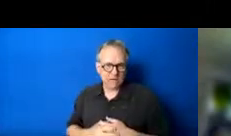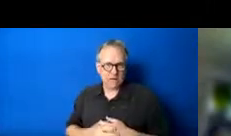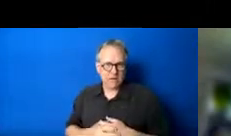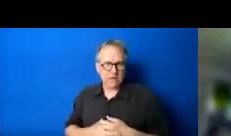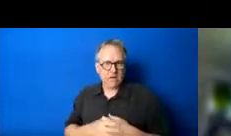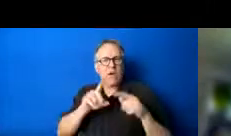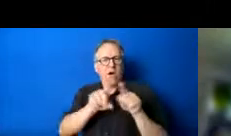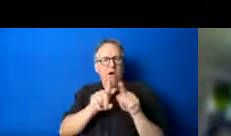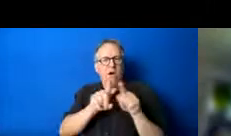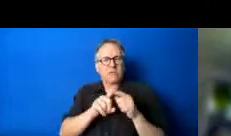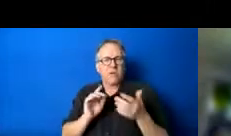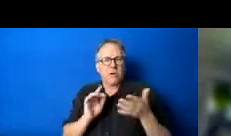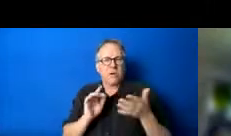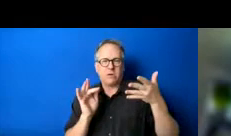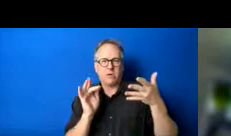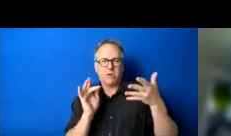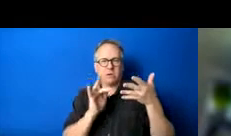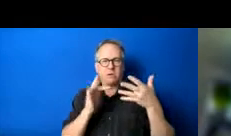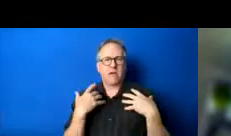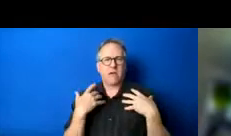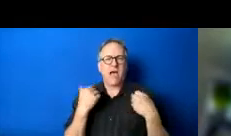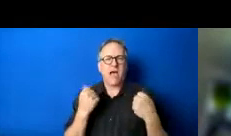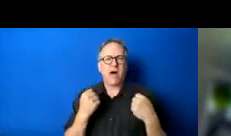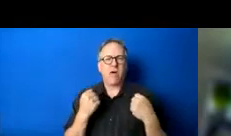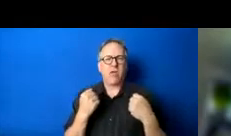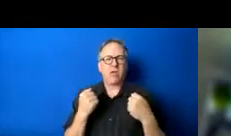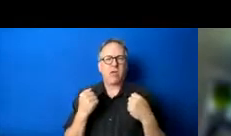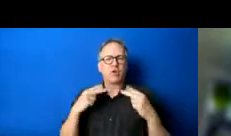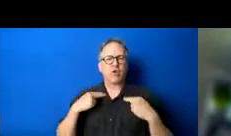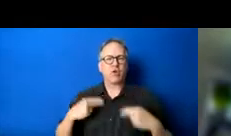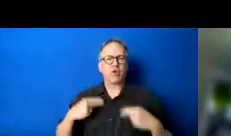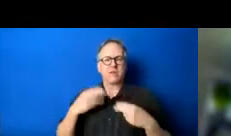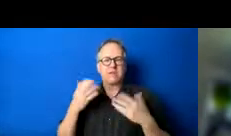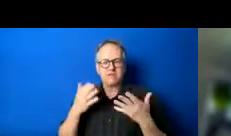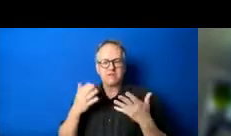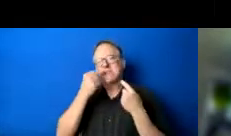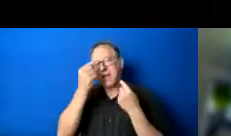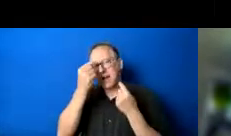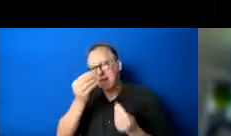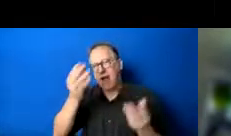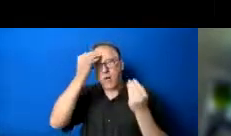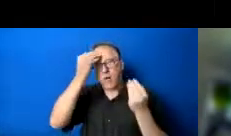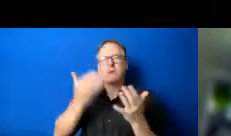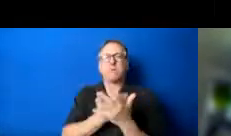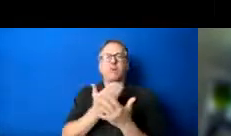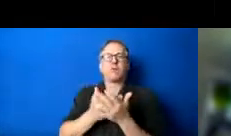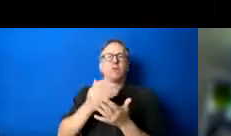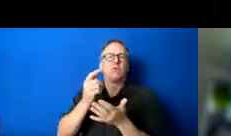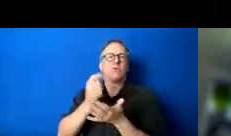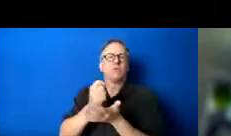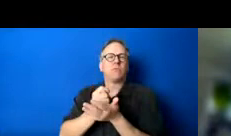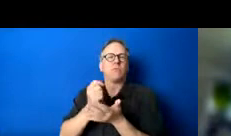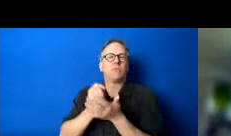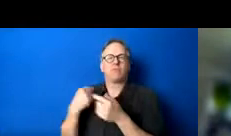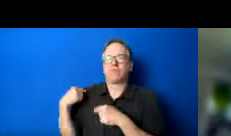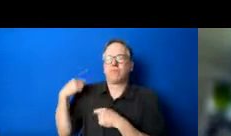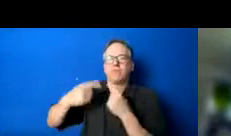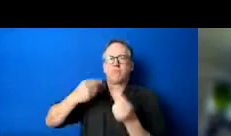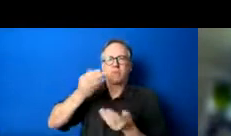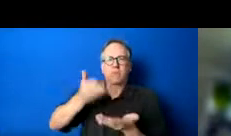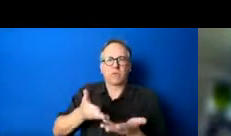have a link to the Health and Human Services page with announcements about new therapeutics that are coming out, or maybe